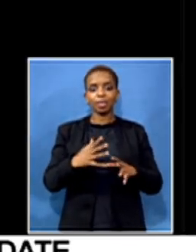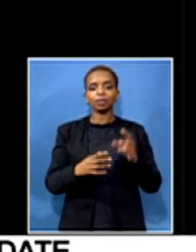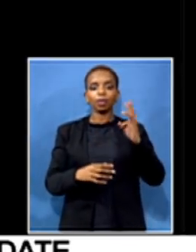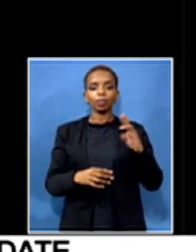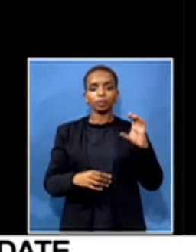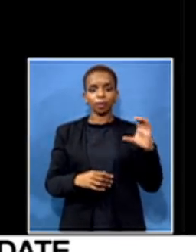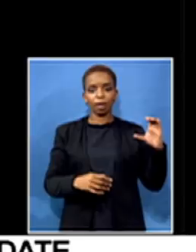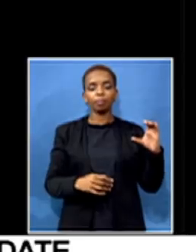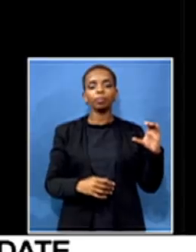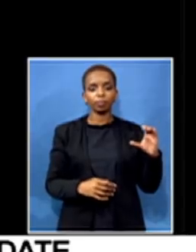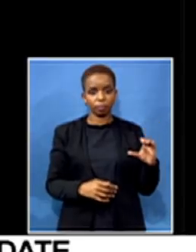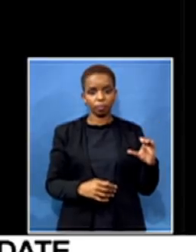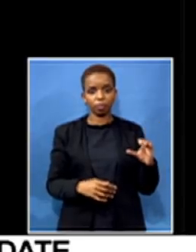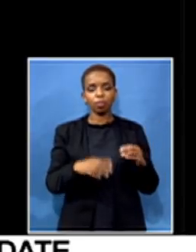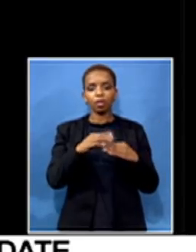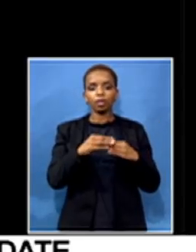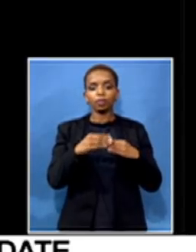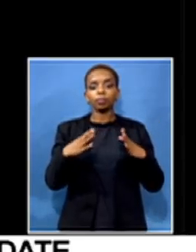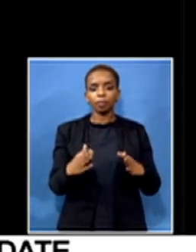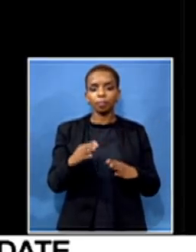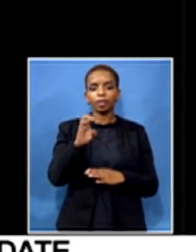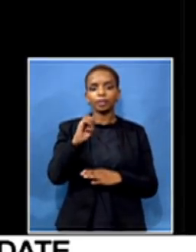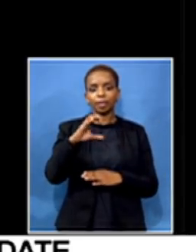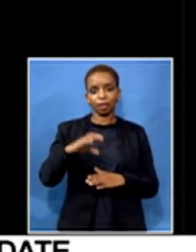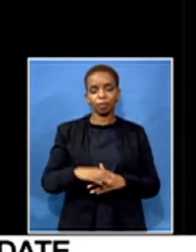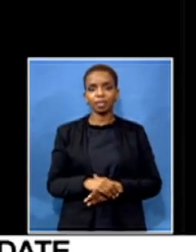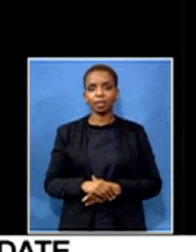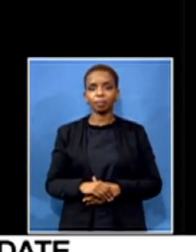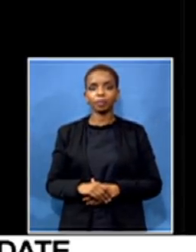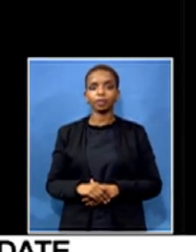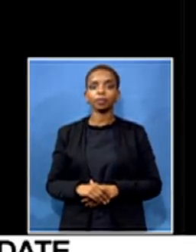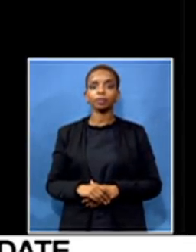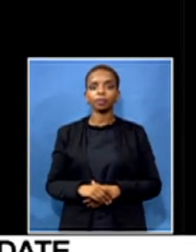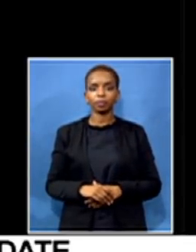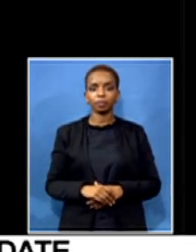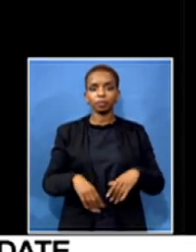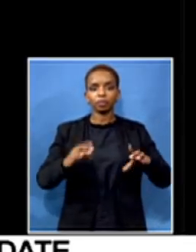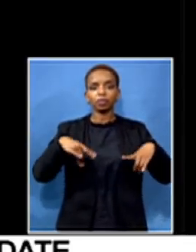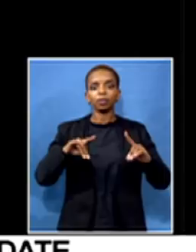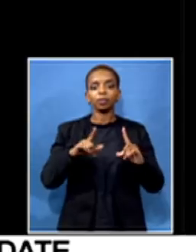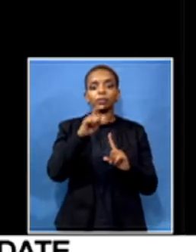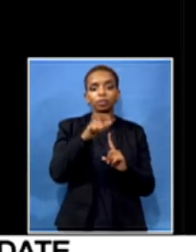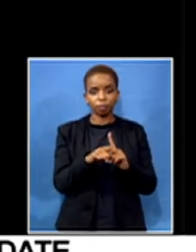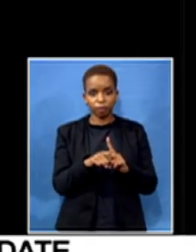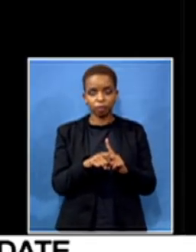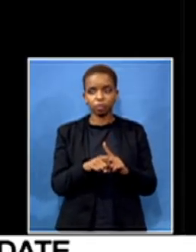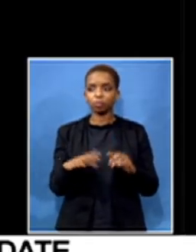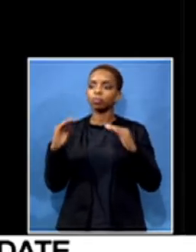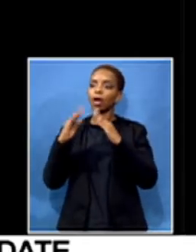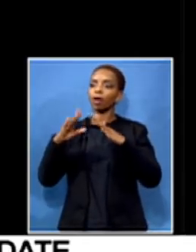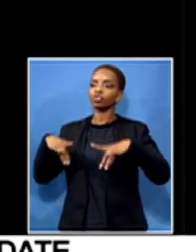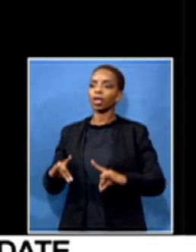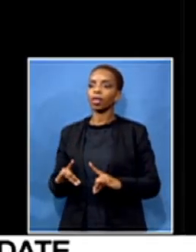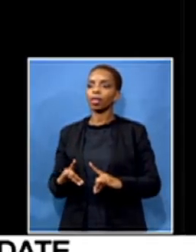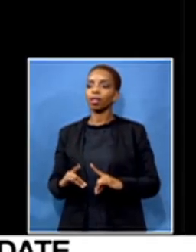honorable member from Eastern Cape. Chairperson, on a point of order. House Chair.